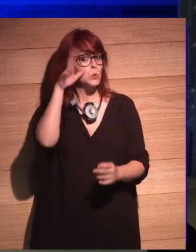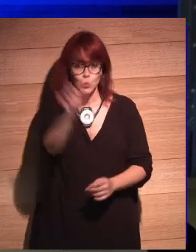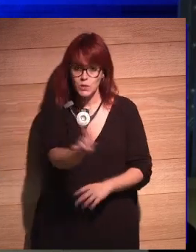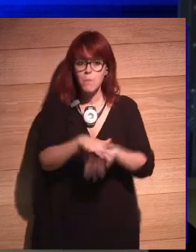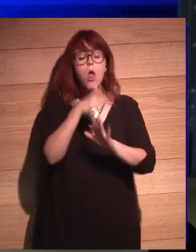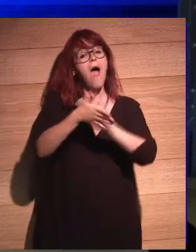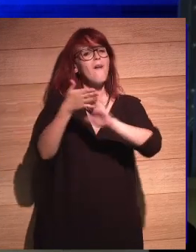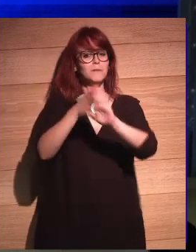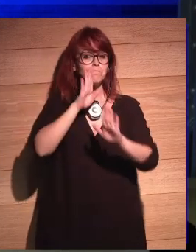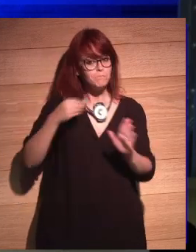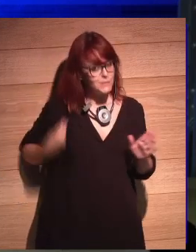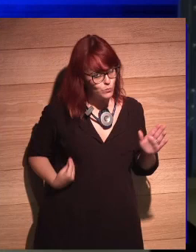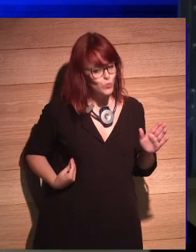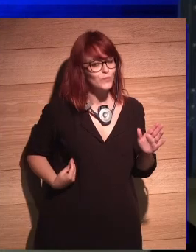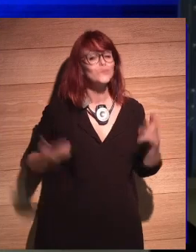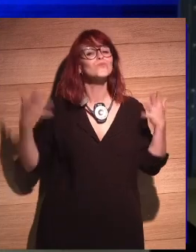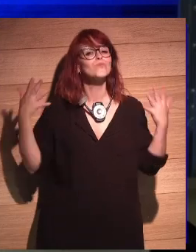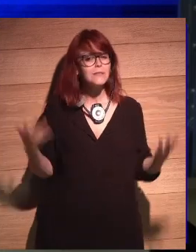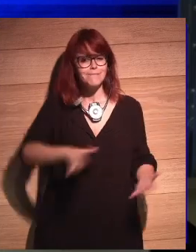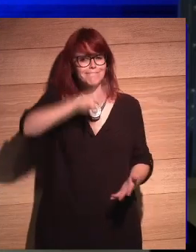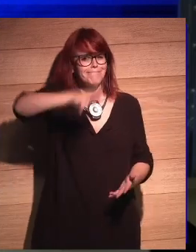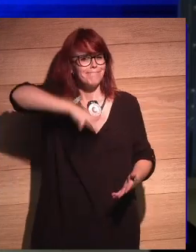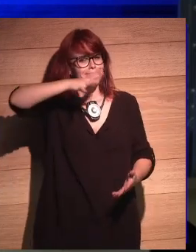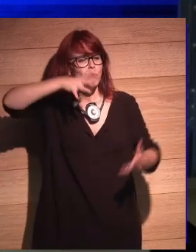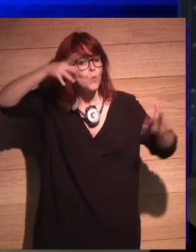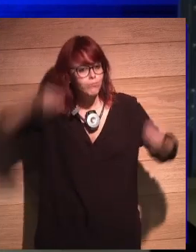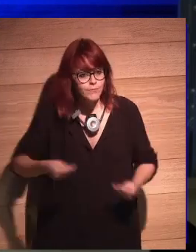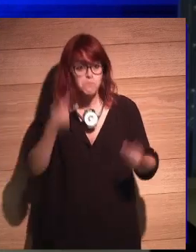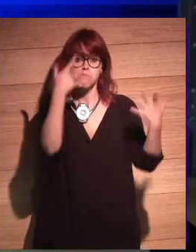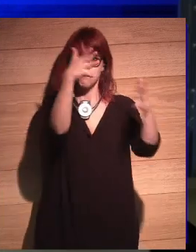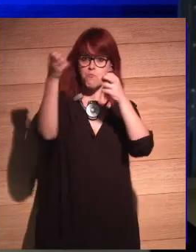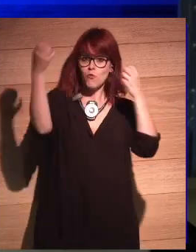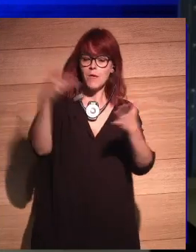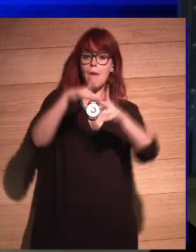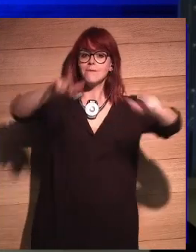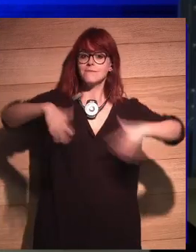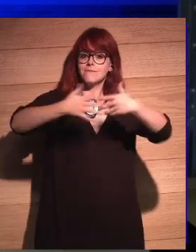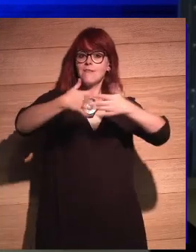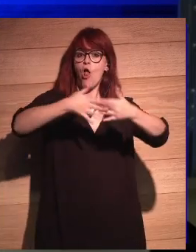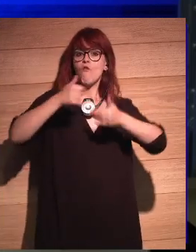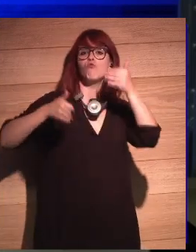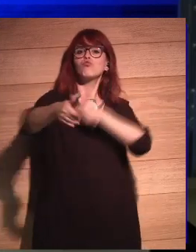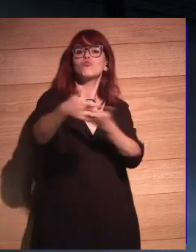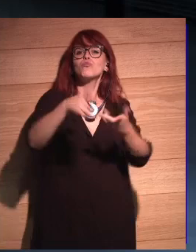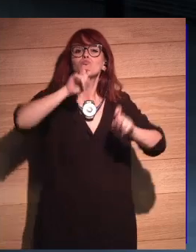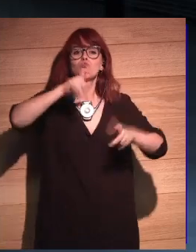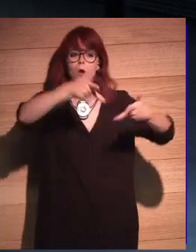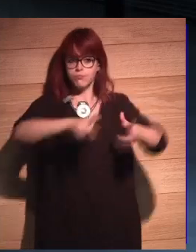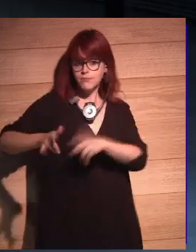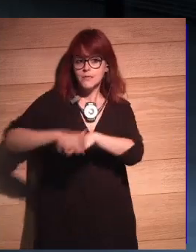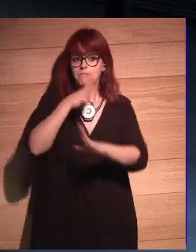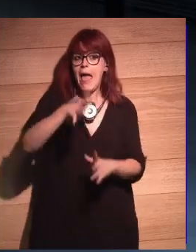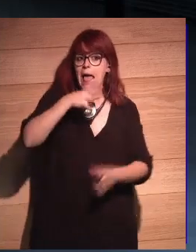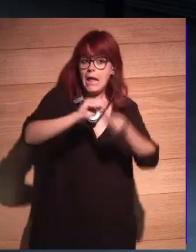So, that's great, Ian. Let's talk about the living room of the future. This is some of the work that we're actually doing right